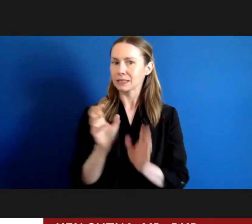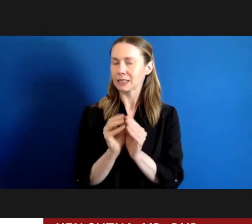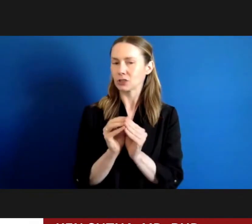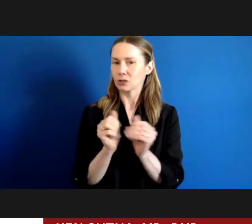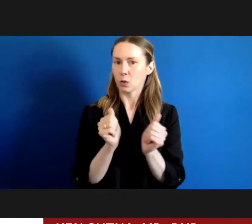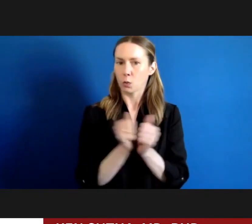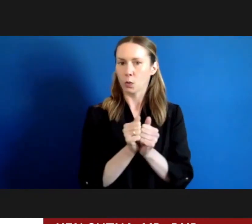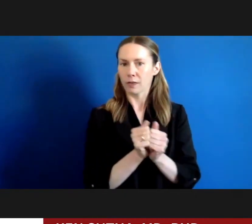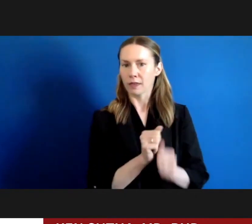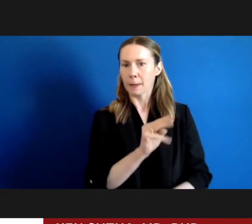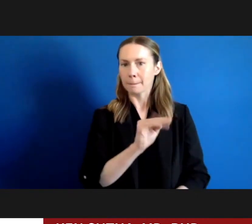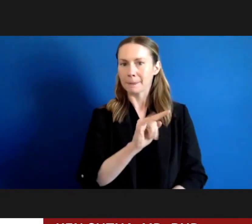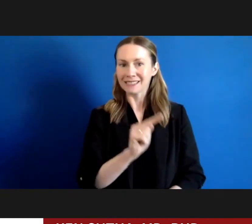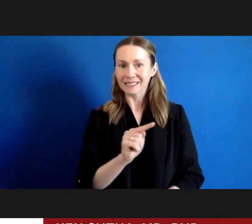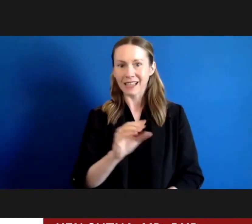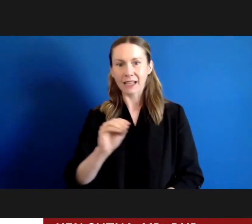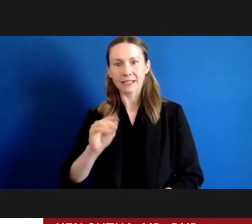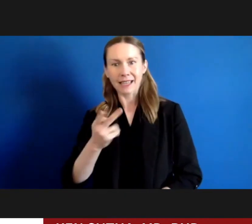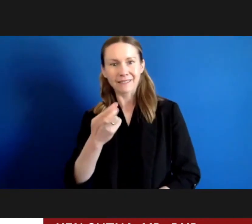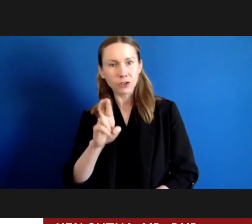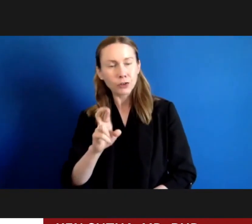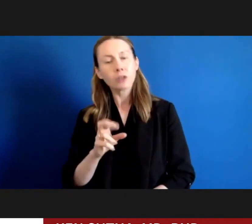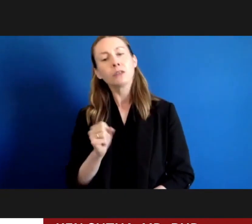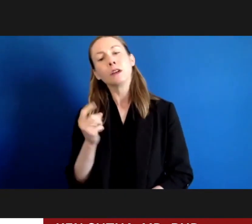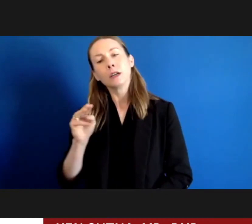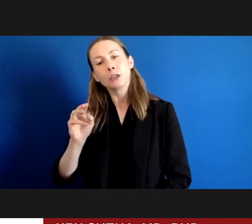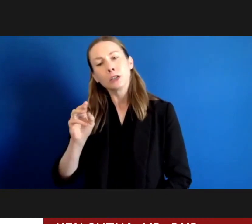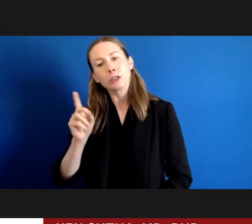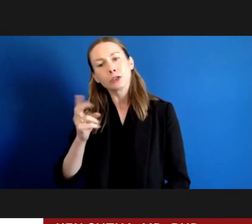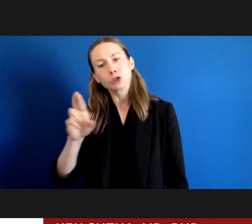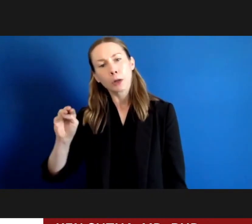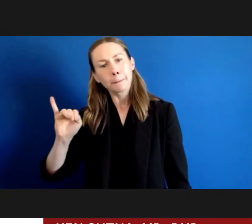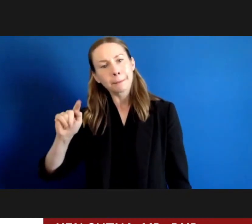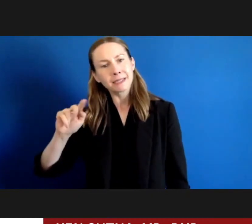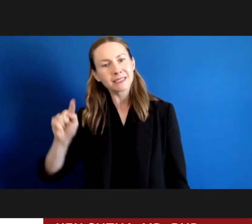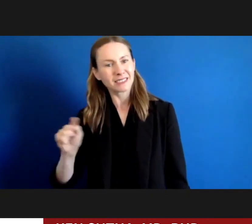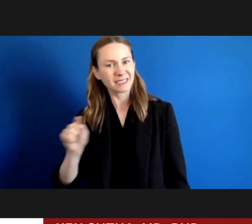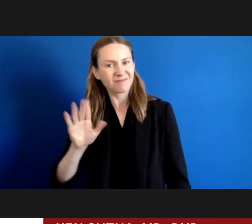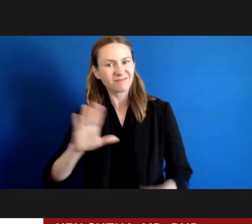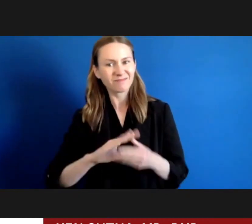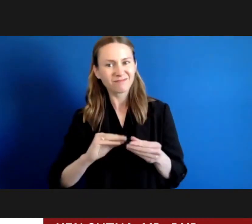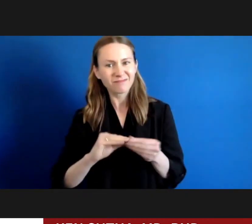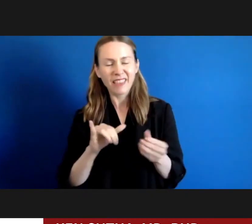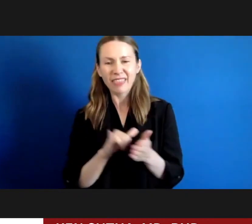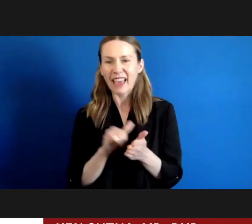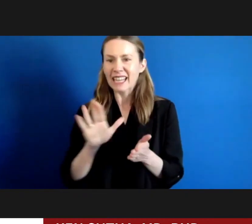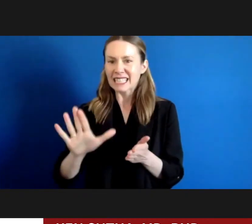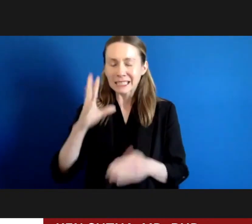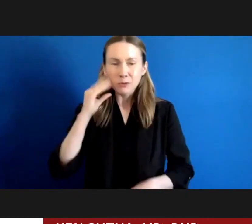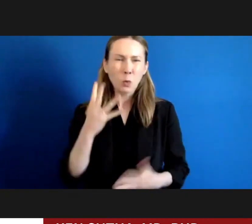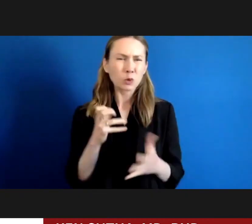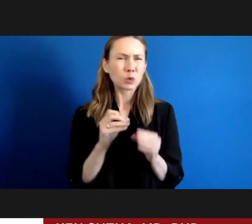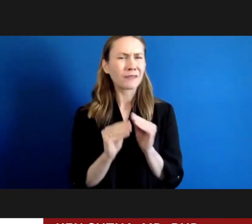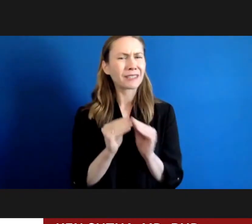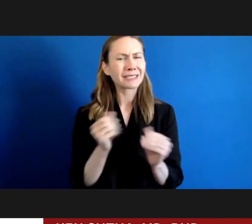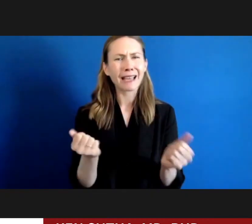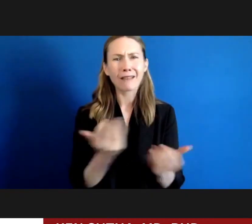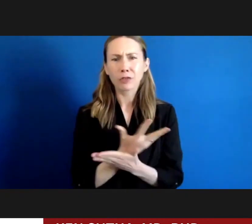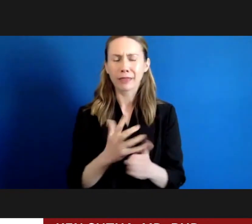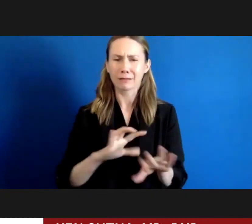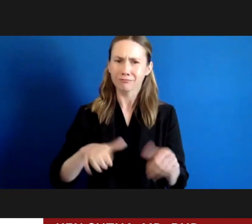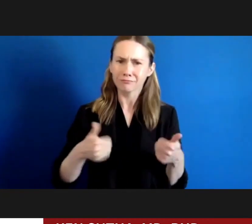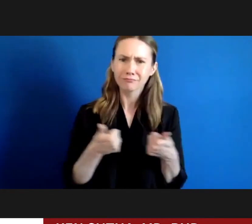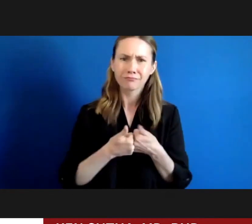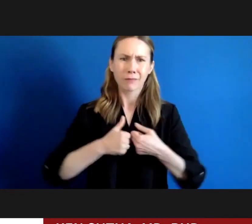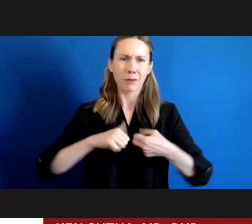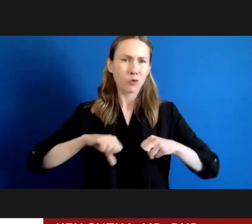Tabor and Kevin Mintz. Dr. Mintz shared that one of his constant frustrations as a trainee was wanting to fix everything while seeing harms and problematic histories